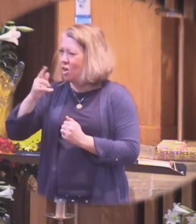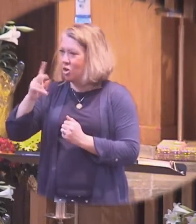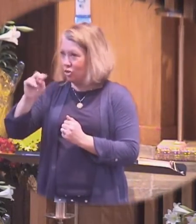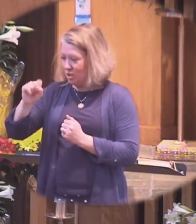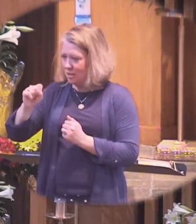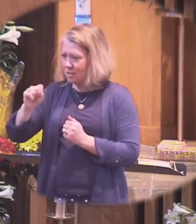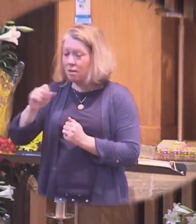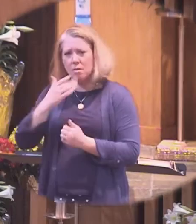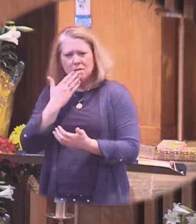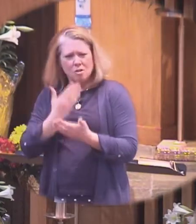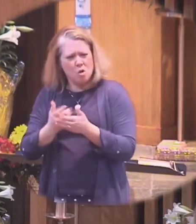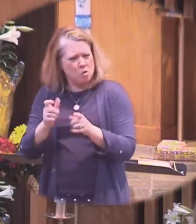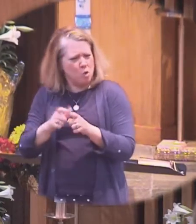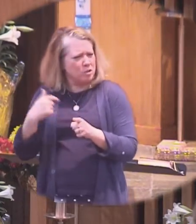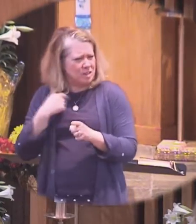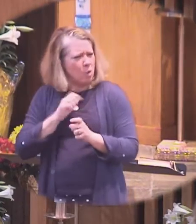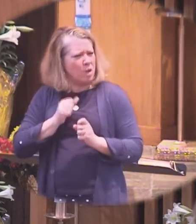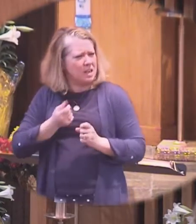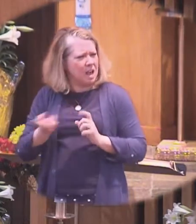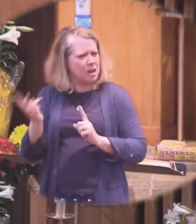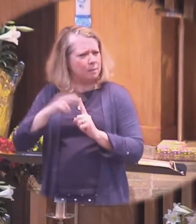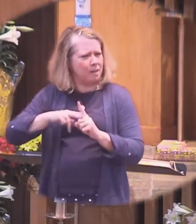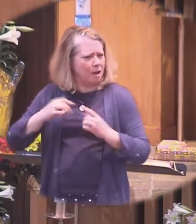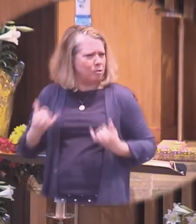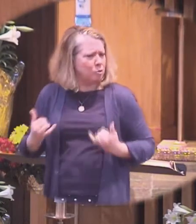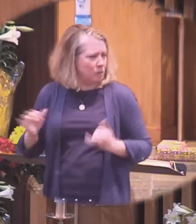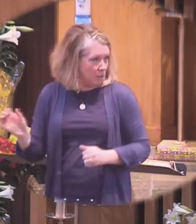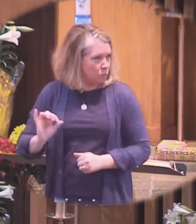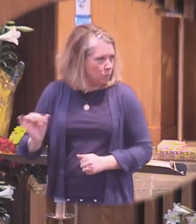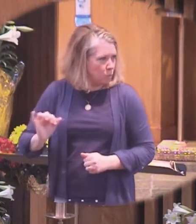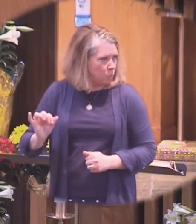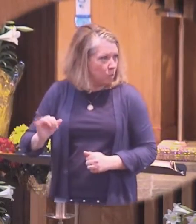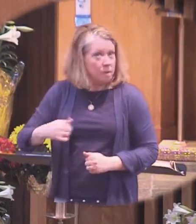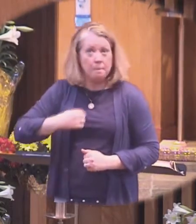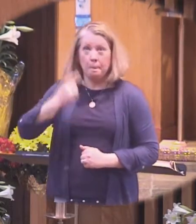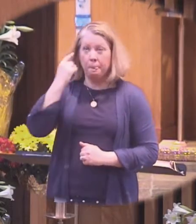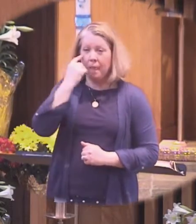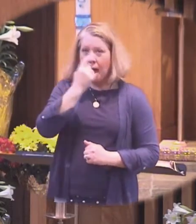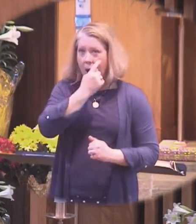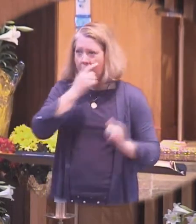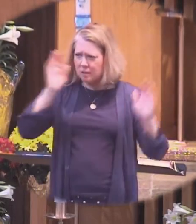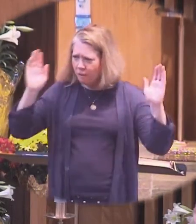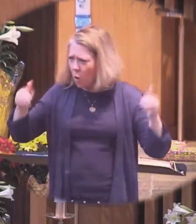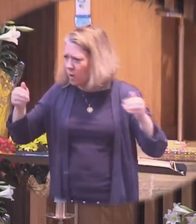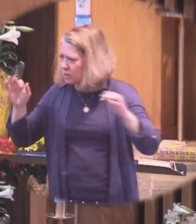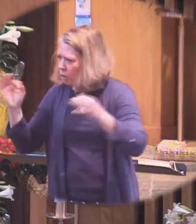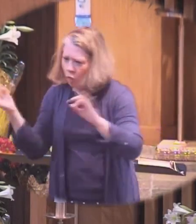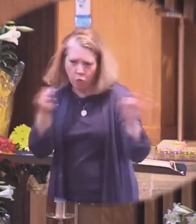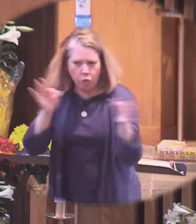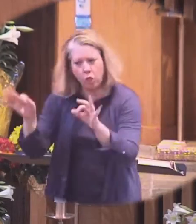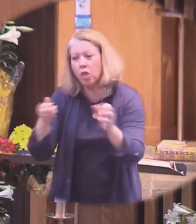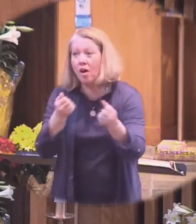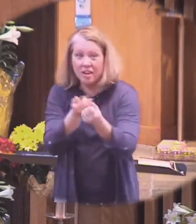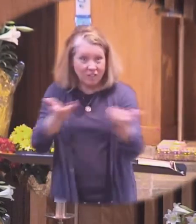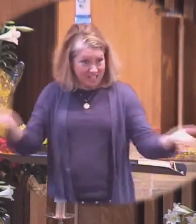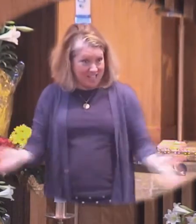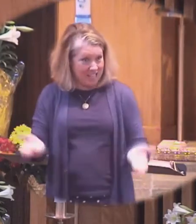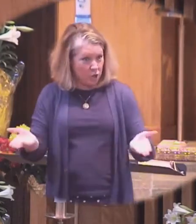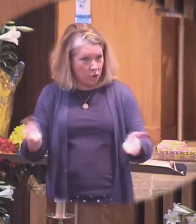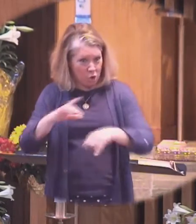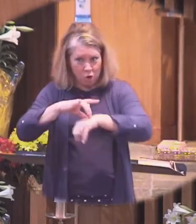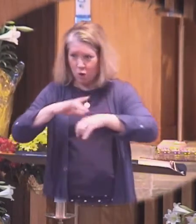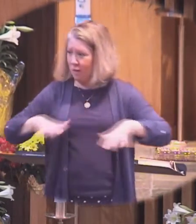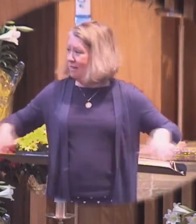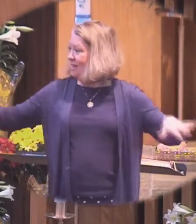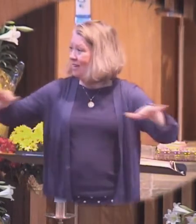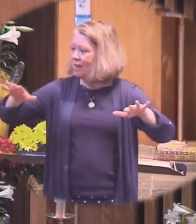all take to heart today. He says, don't keep your eyes focused on all the things around you, but